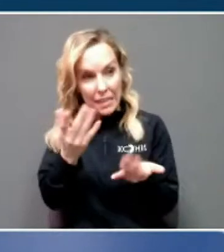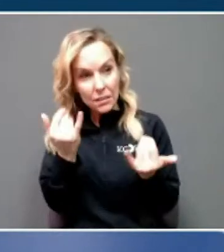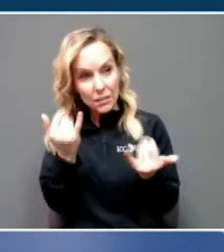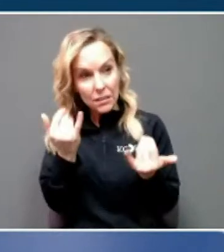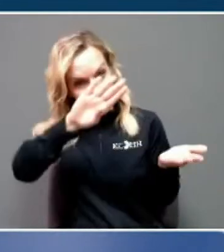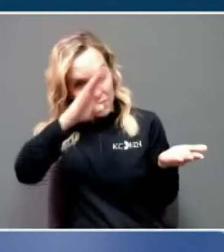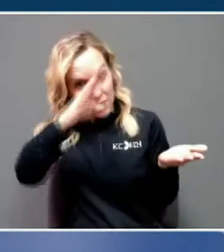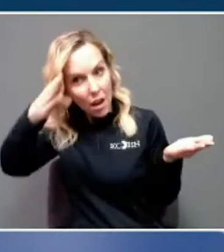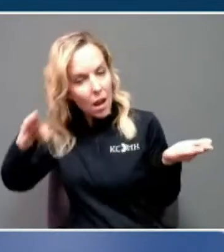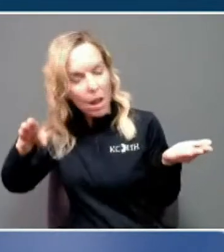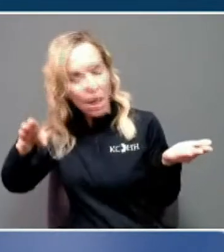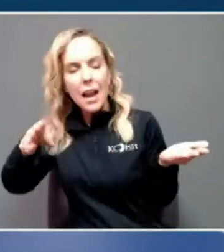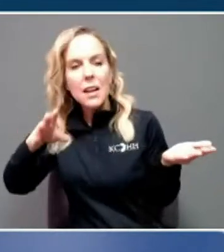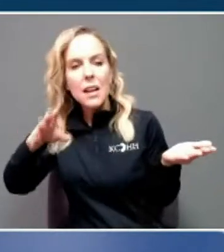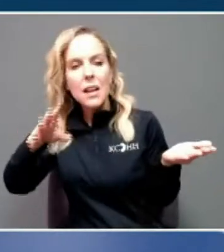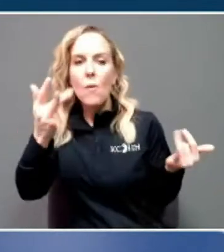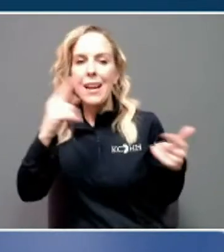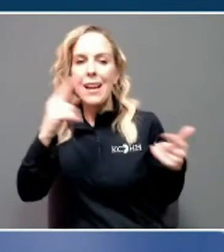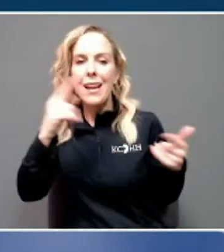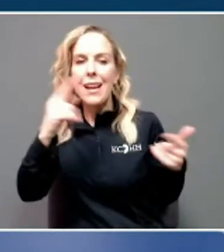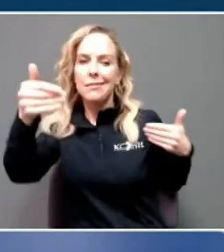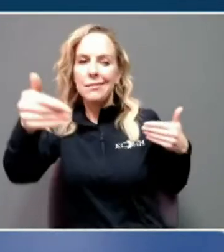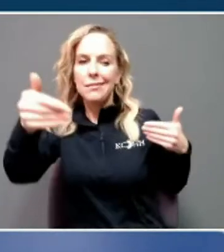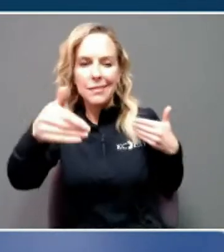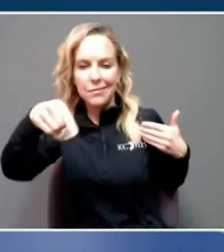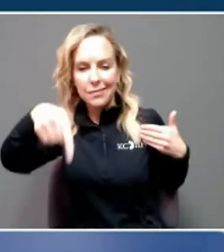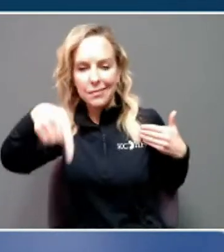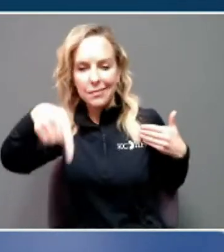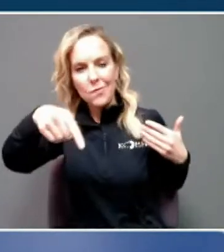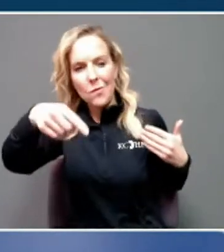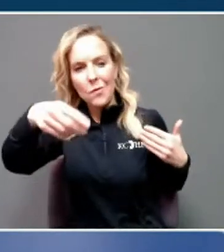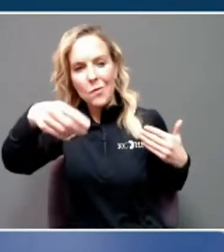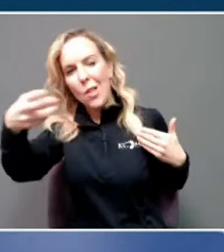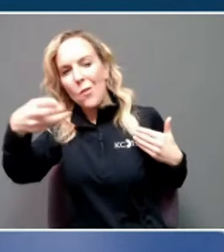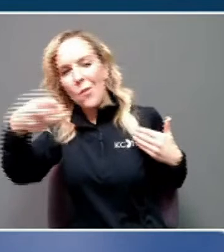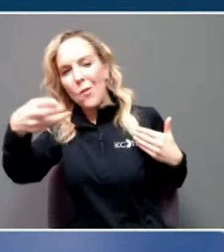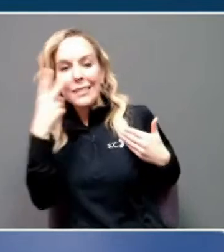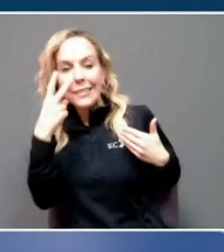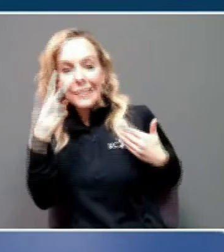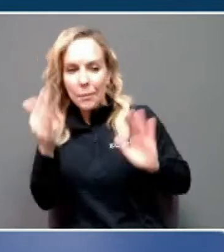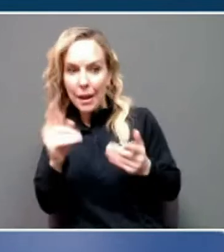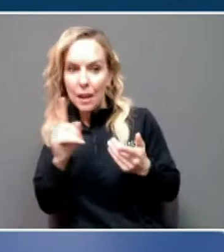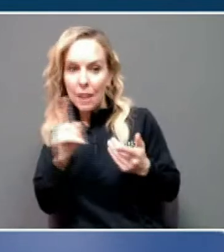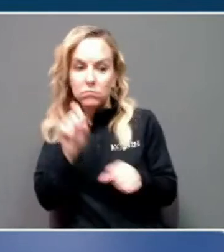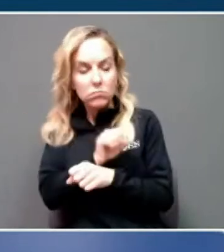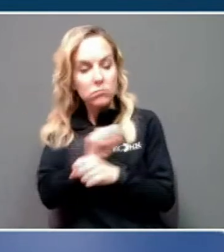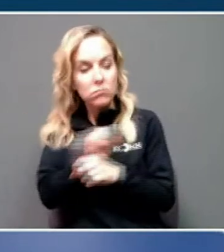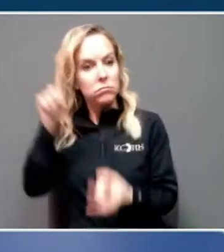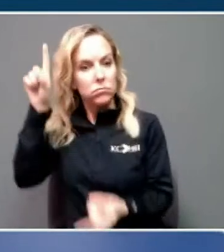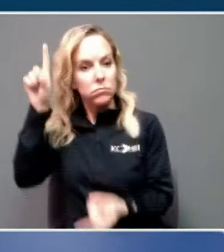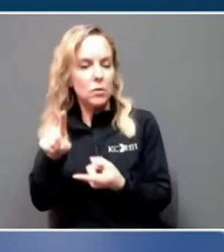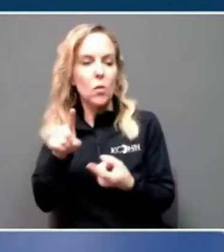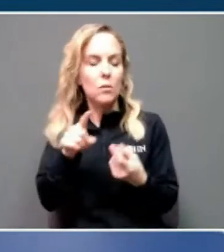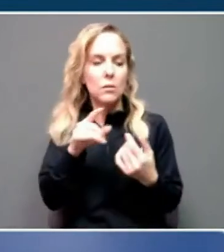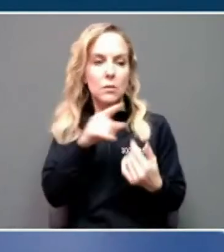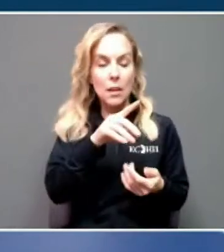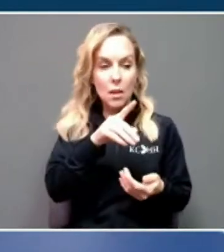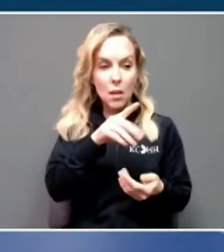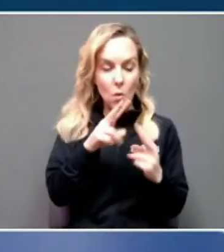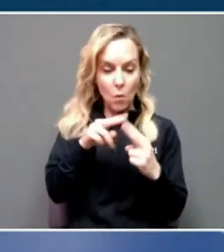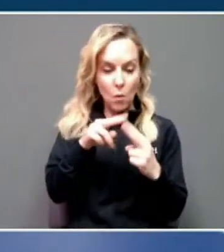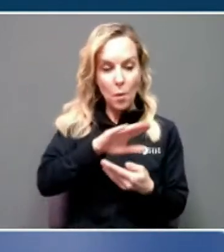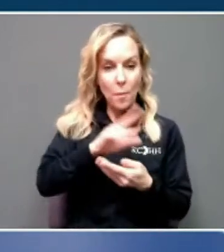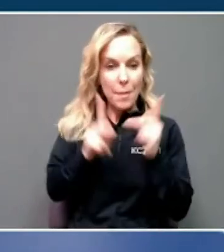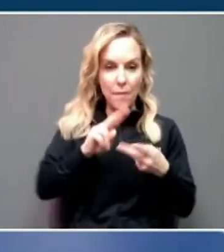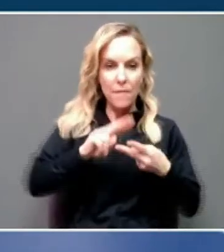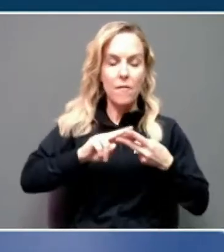the week to see that. This is the most concerning chart, because whether or not these people are very, very sick or just